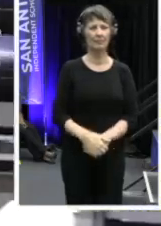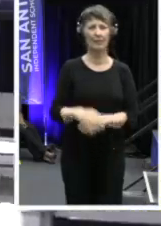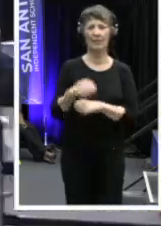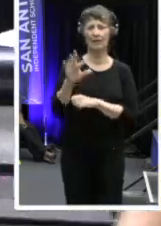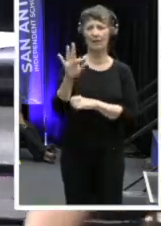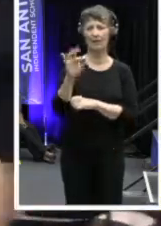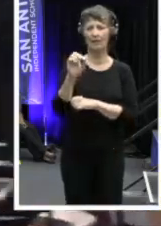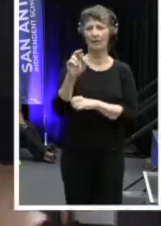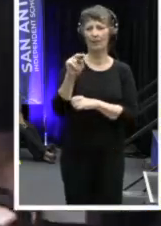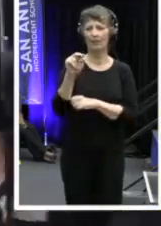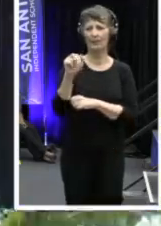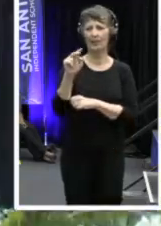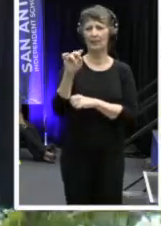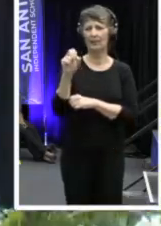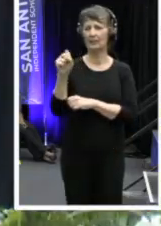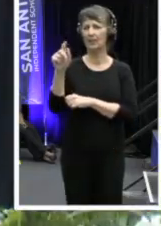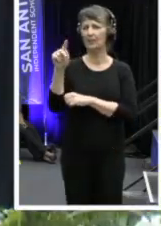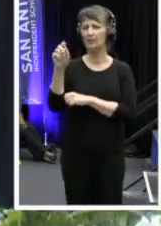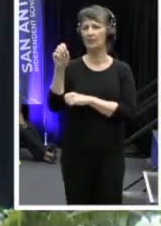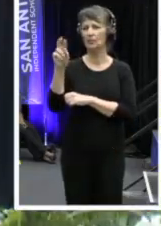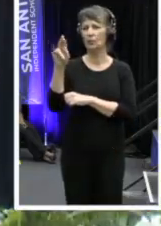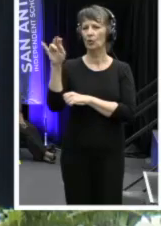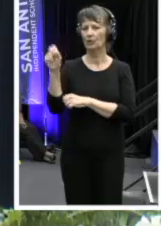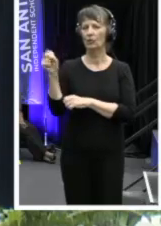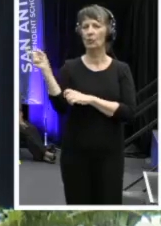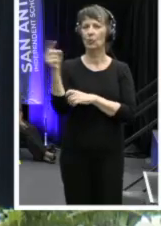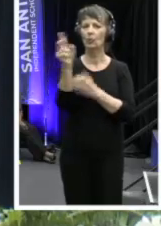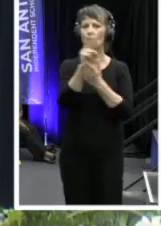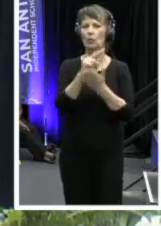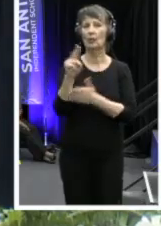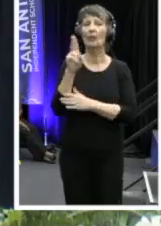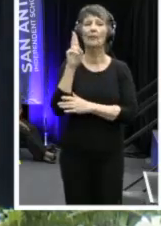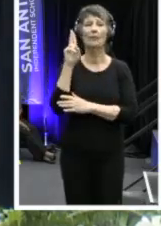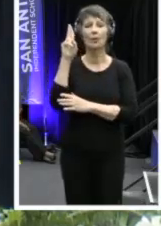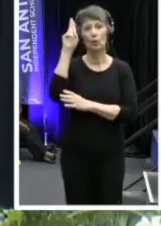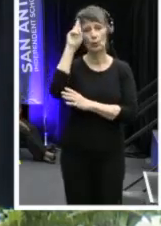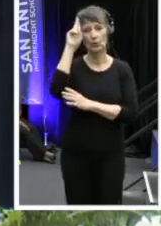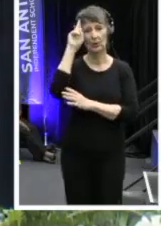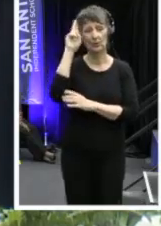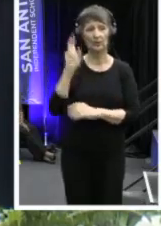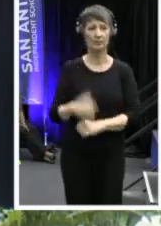Fernanda Anaí Flores will be attending University of Houston.